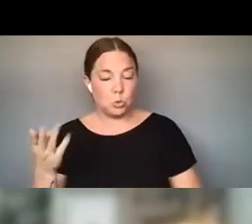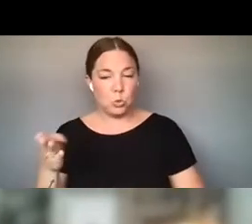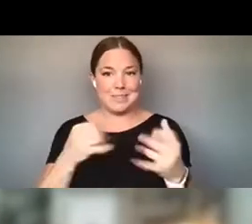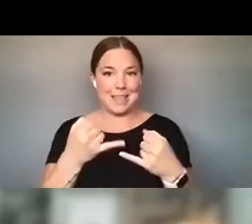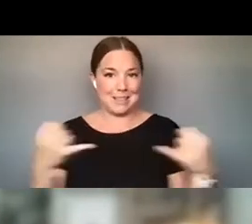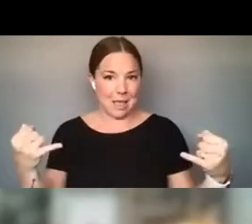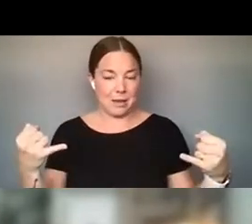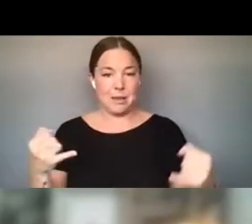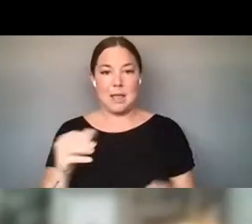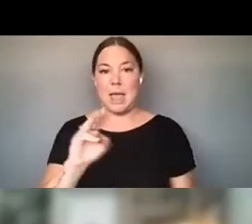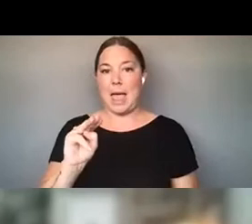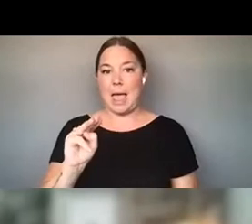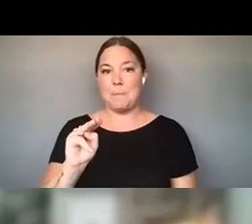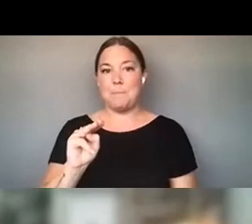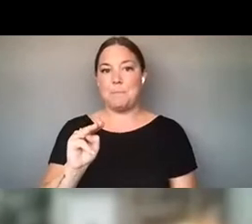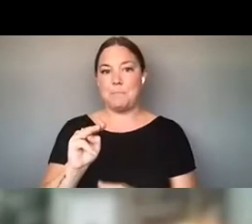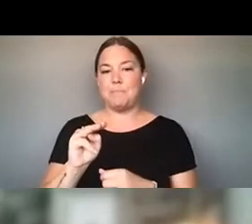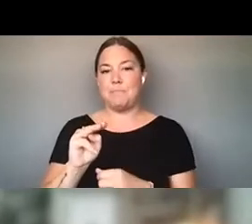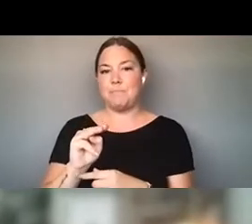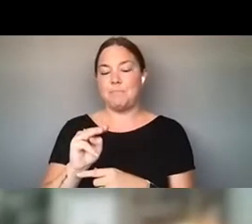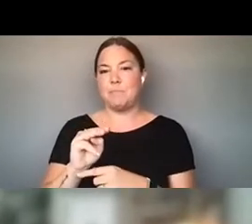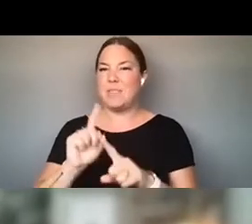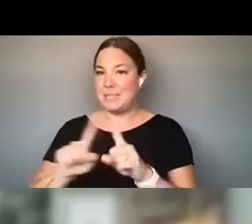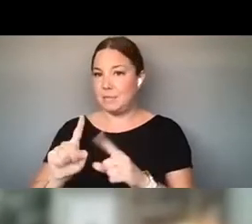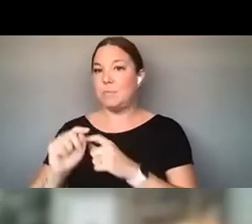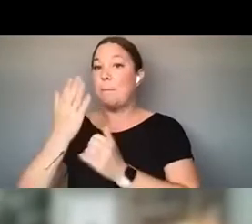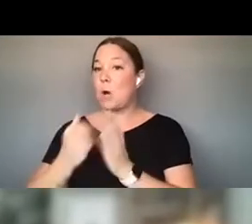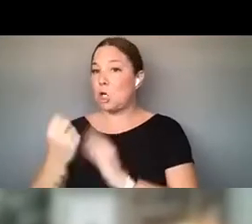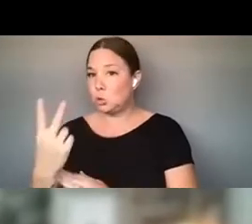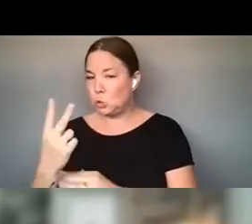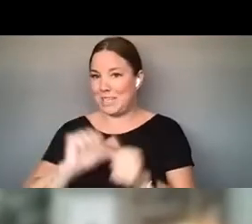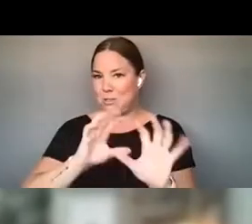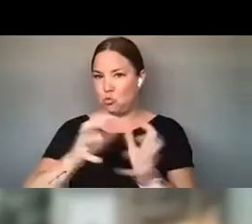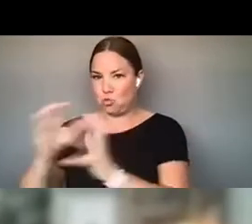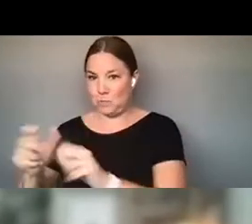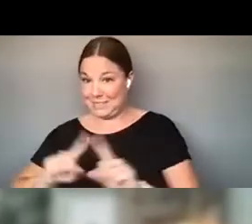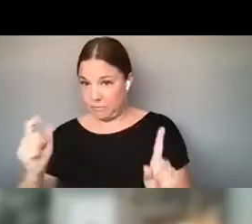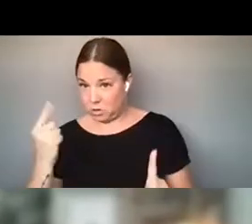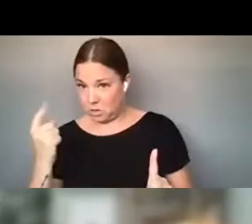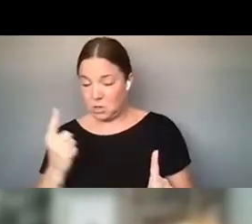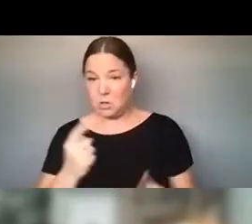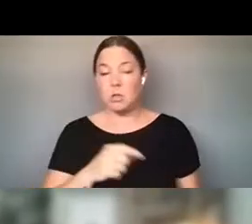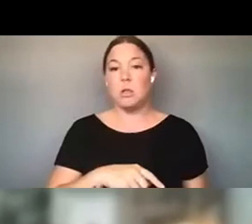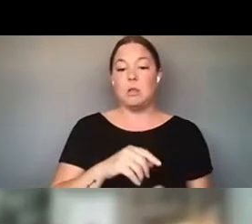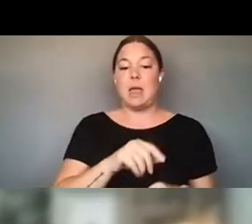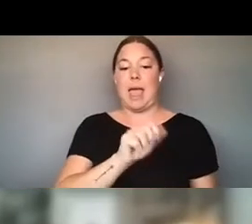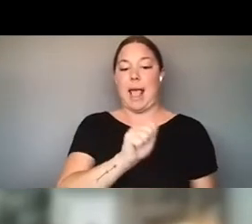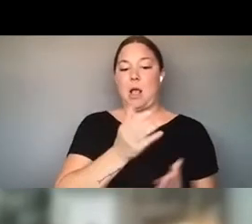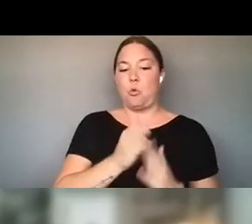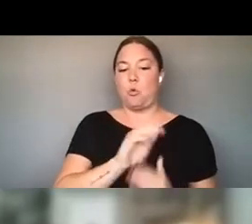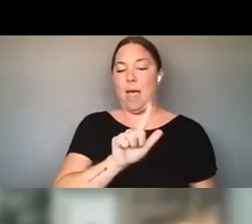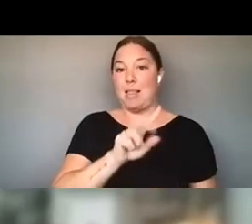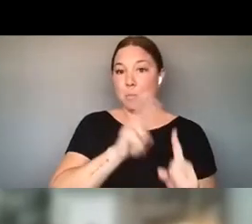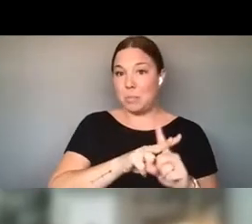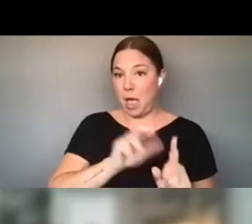through L and M through Z groups will be different. So, for part one A through L will apply